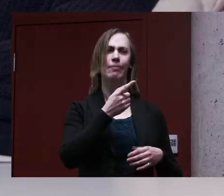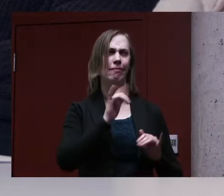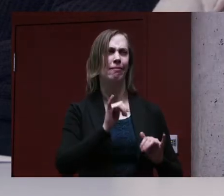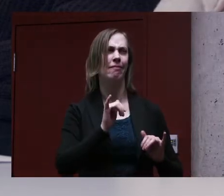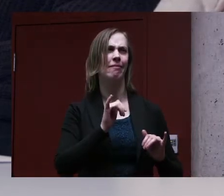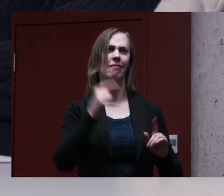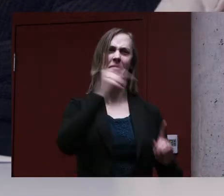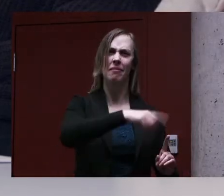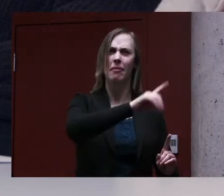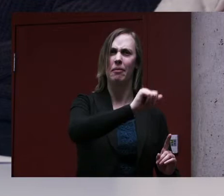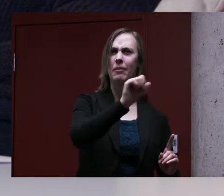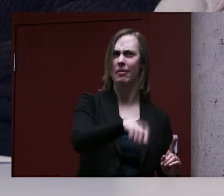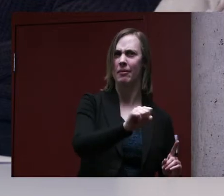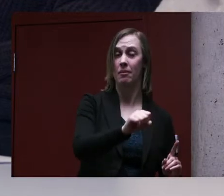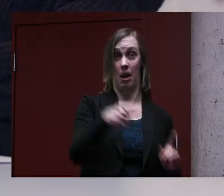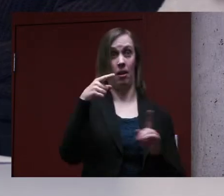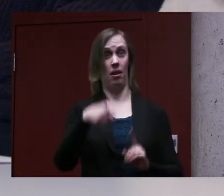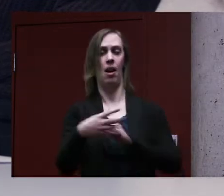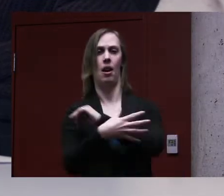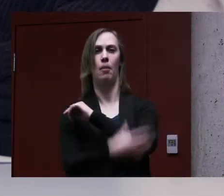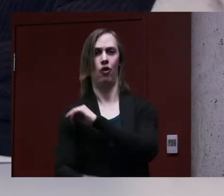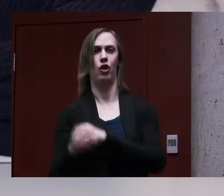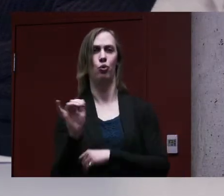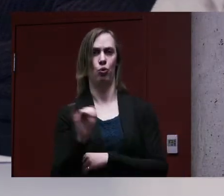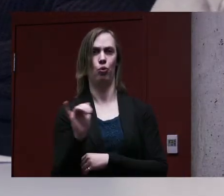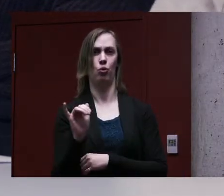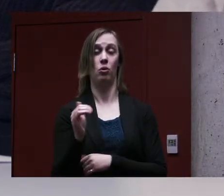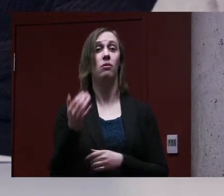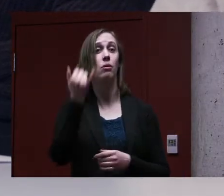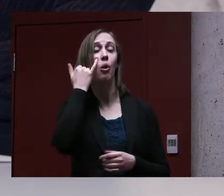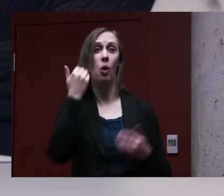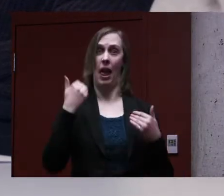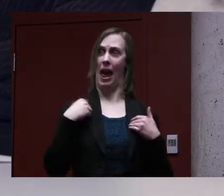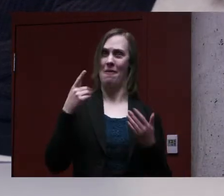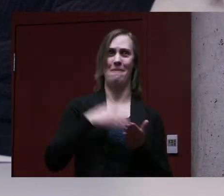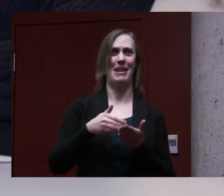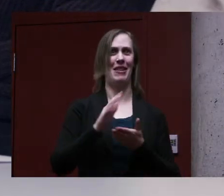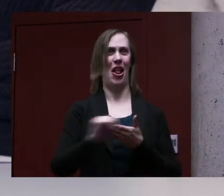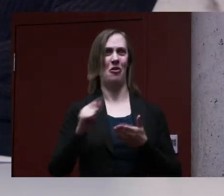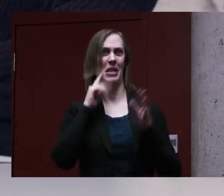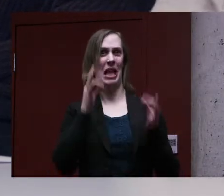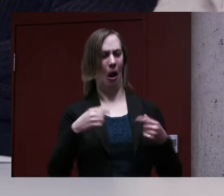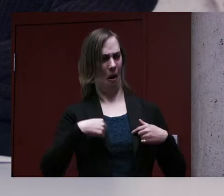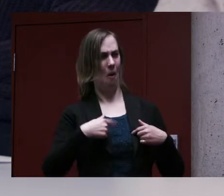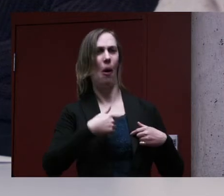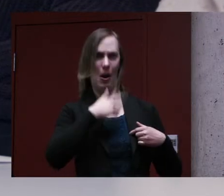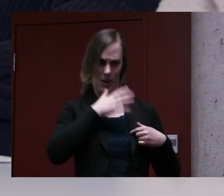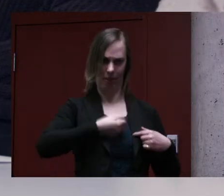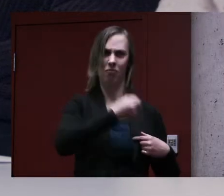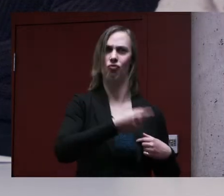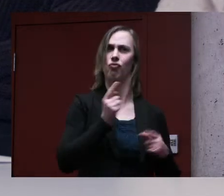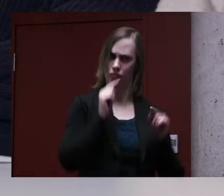its root, but also poverty. If we all had $1 million, we wouldn't choose to live in a place like